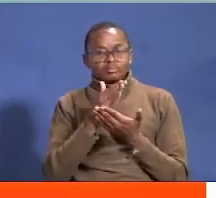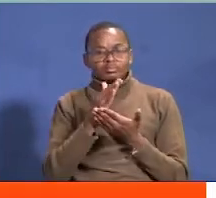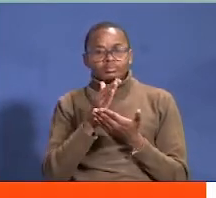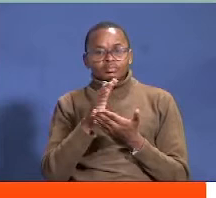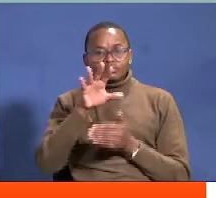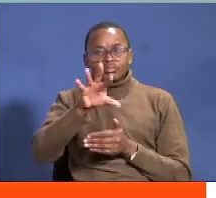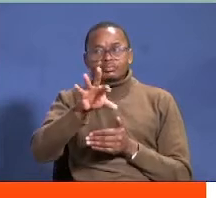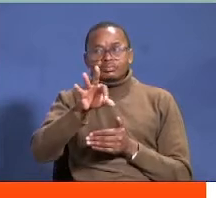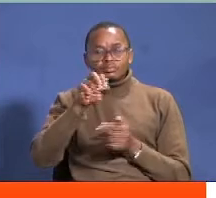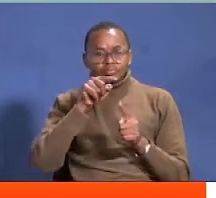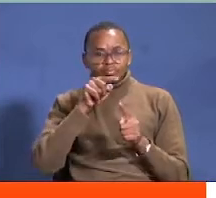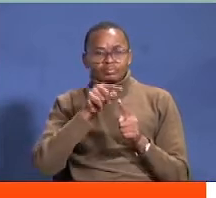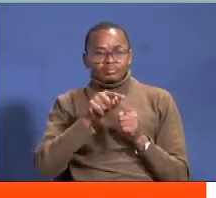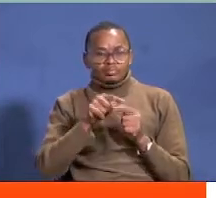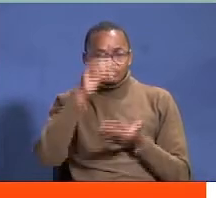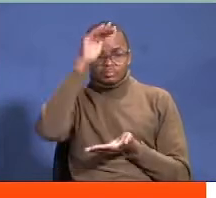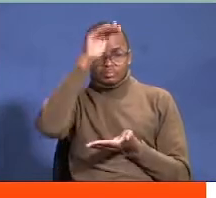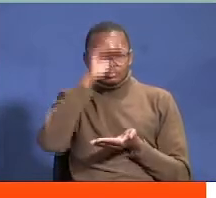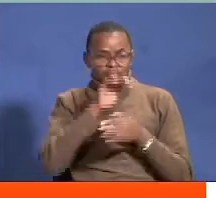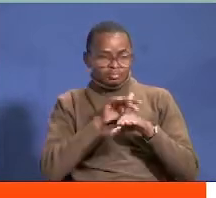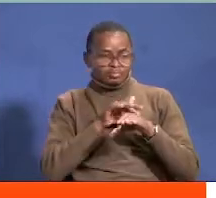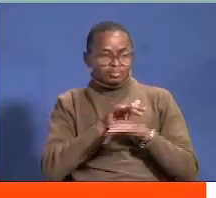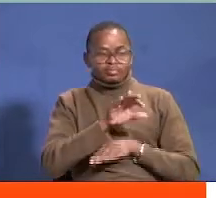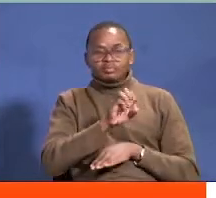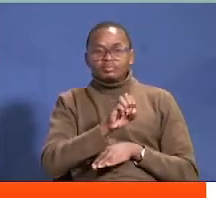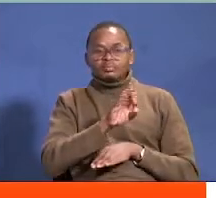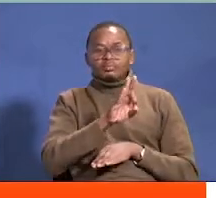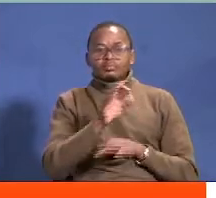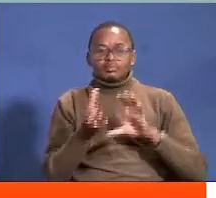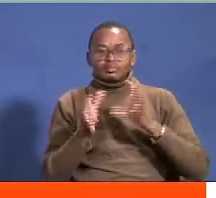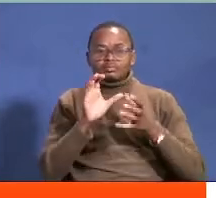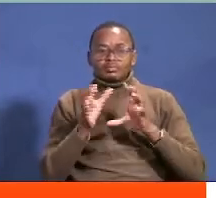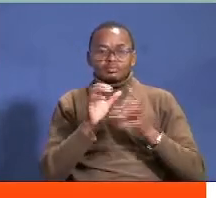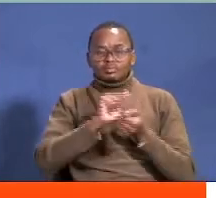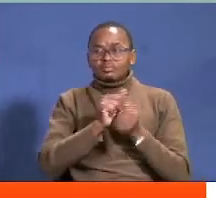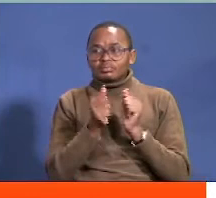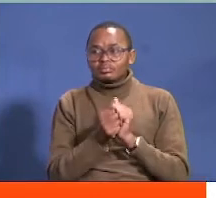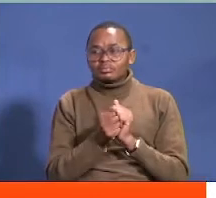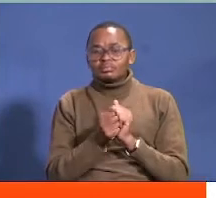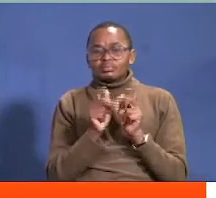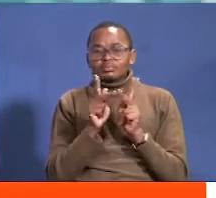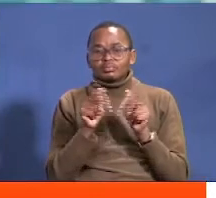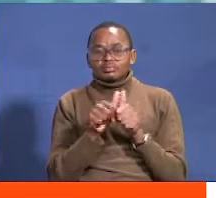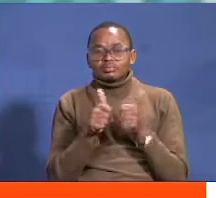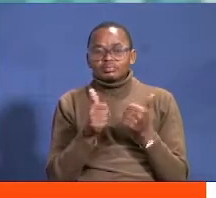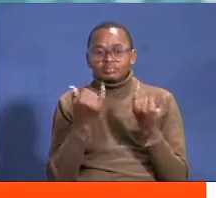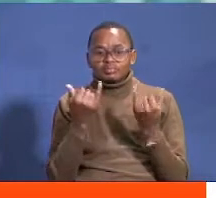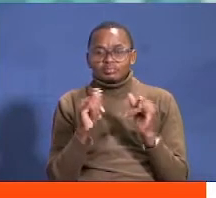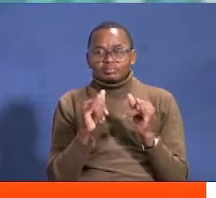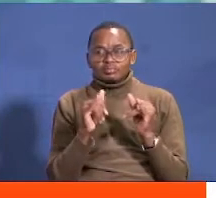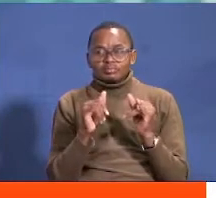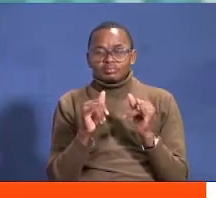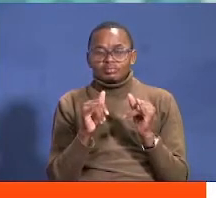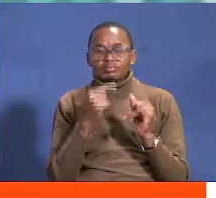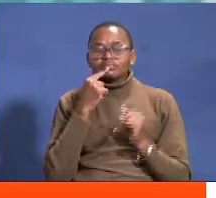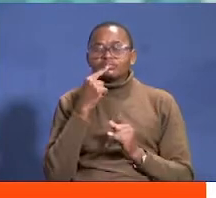that should be undertaken to mitigate the effects of climate change? Very well. Now, Mr. Mondi,